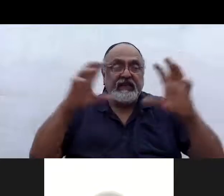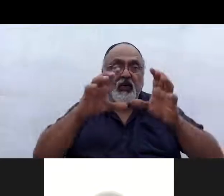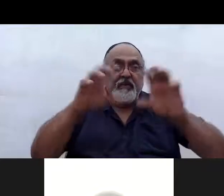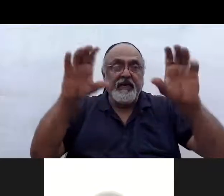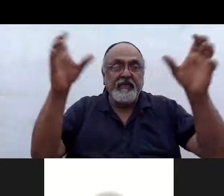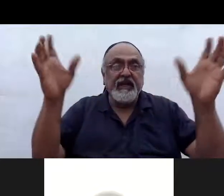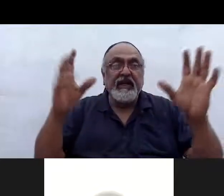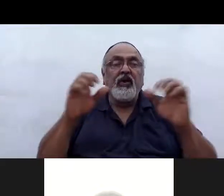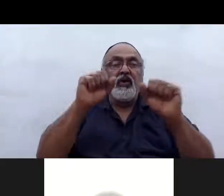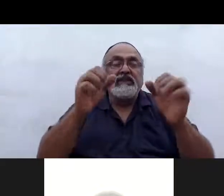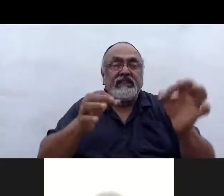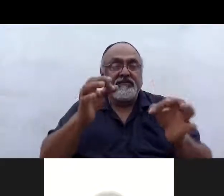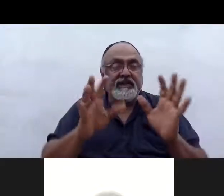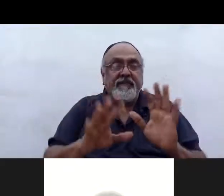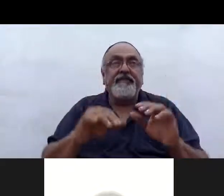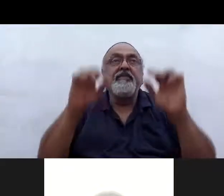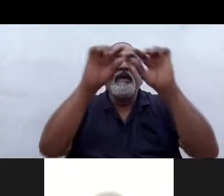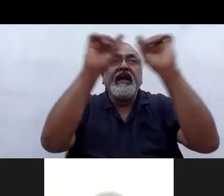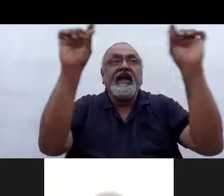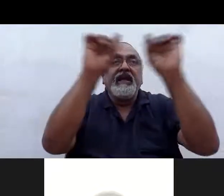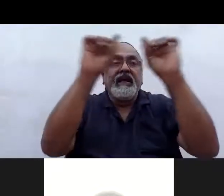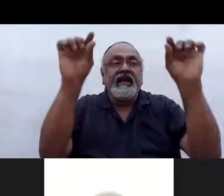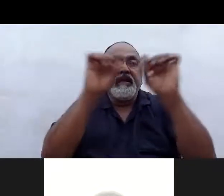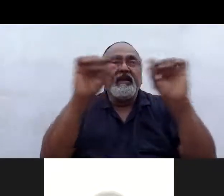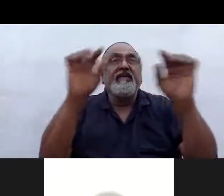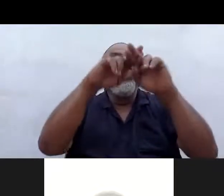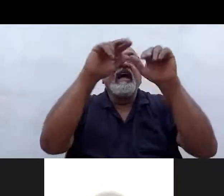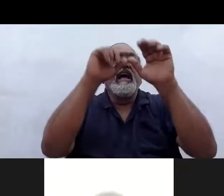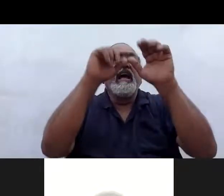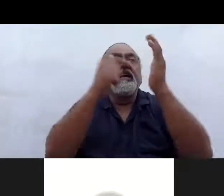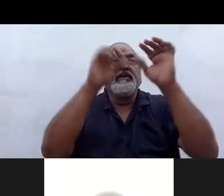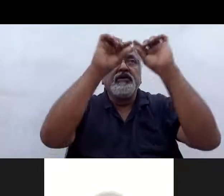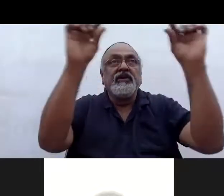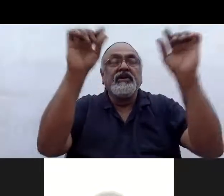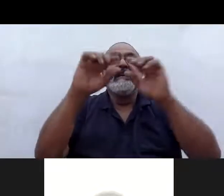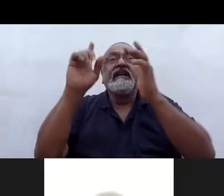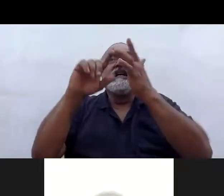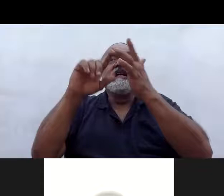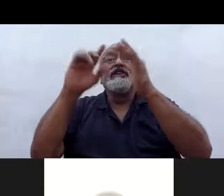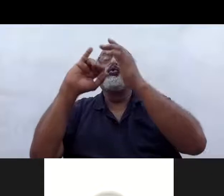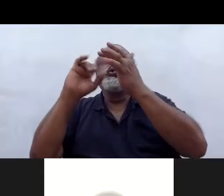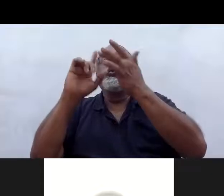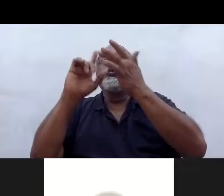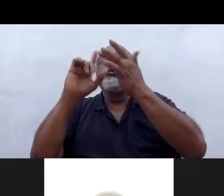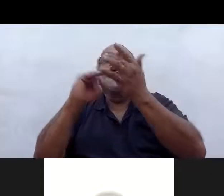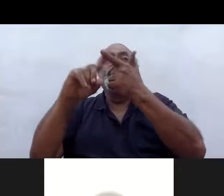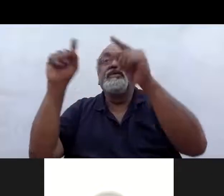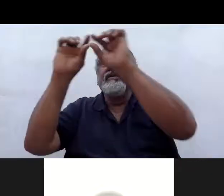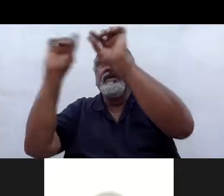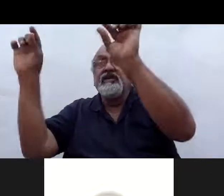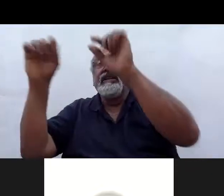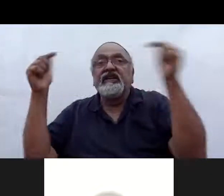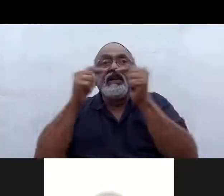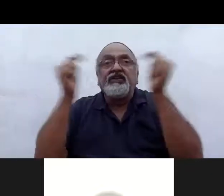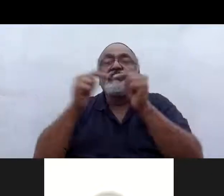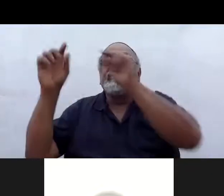Excel sheet and put headings as facts, issues, then the contentions from both the sides.